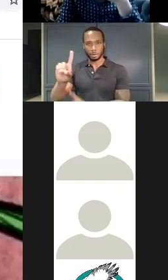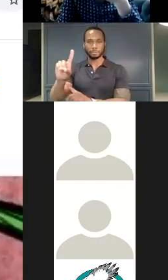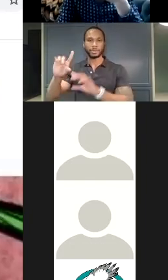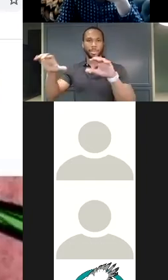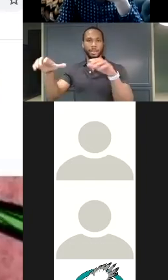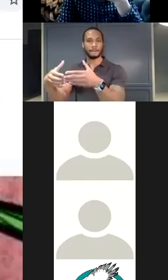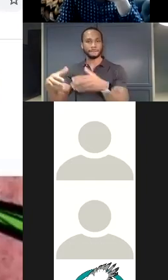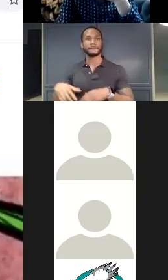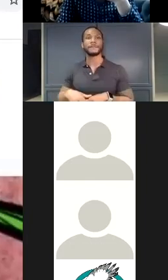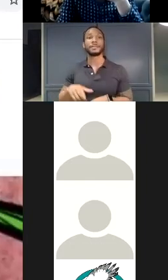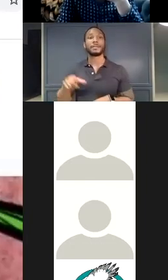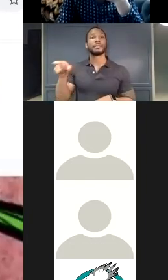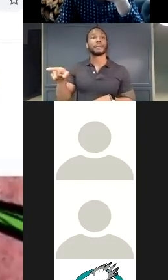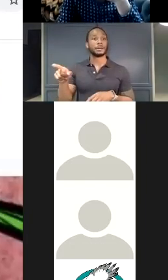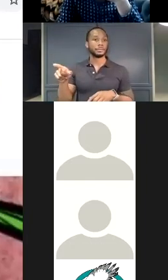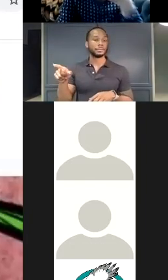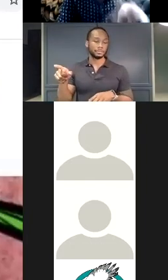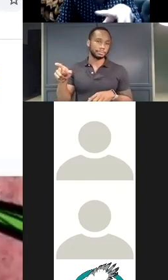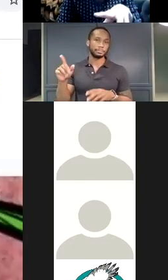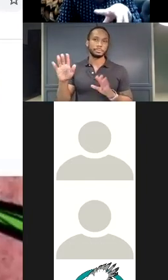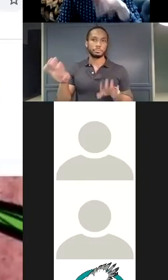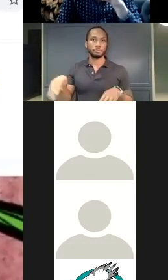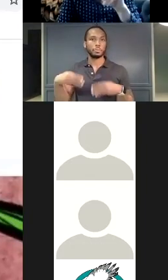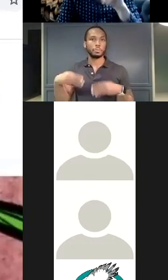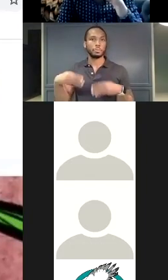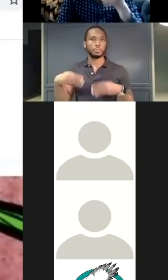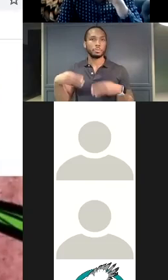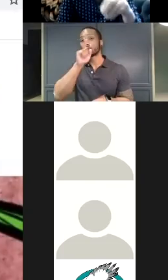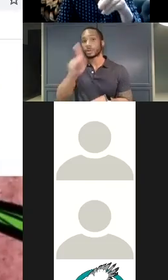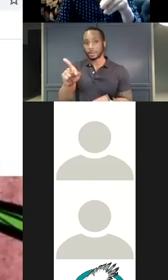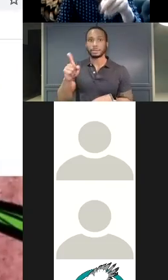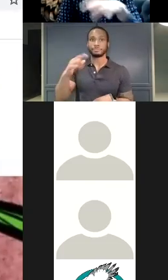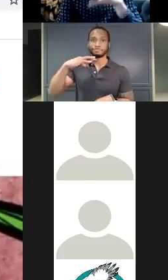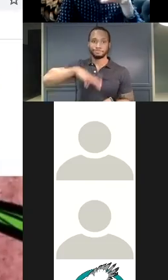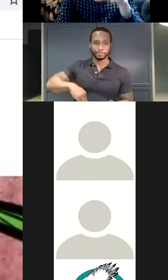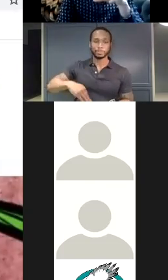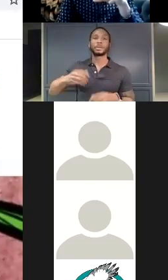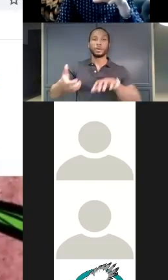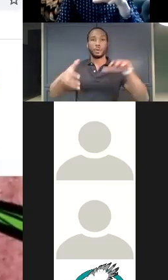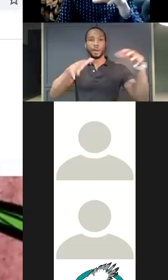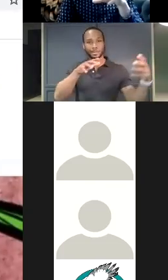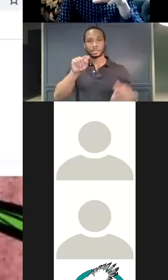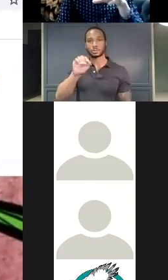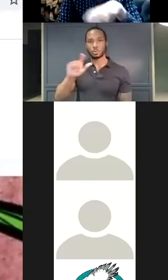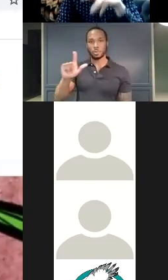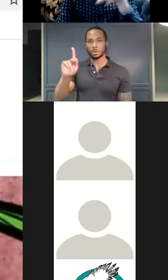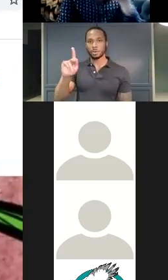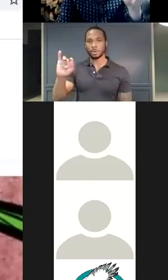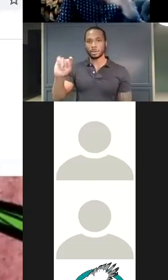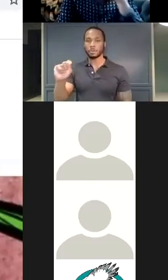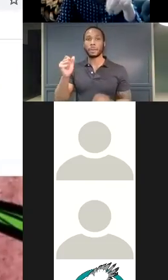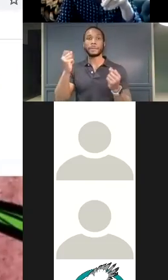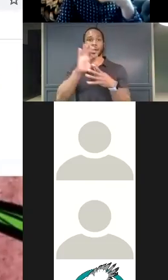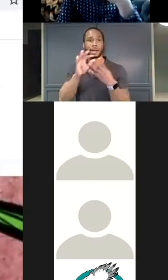And they provide a really useful crisis toolkit with a bunch of options. They have free support